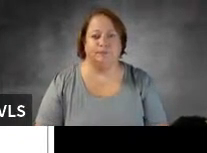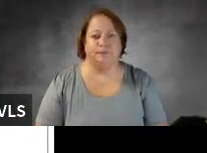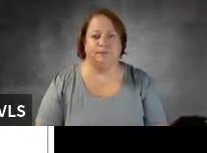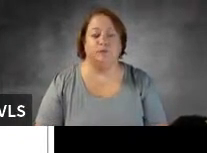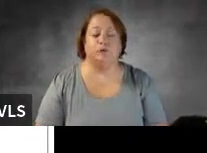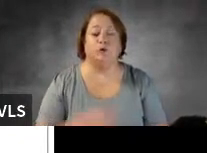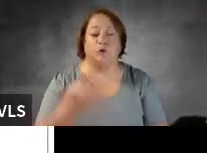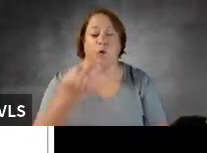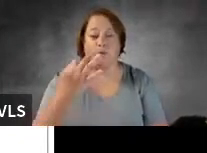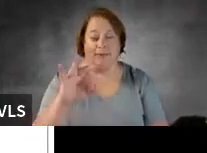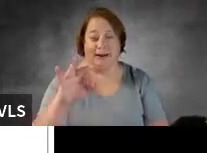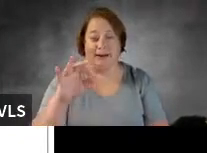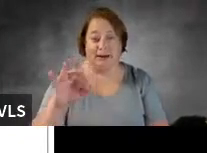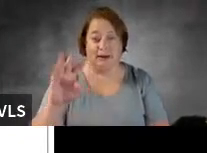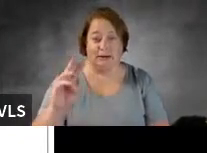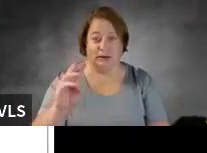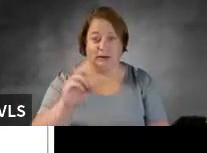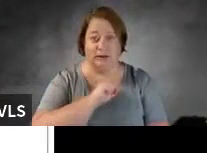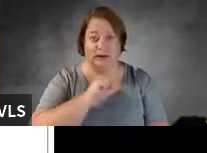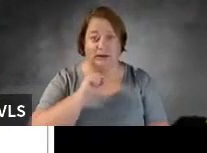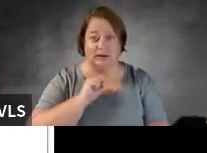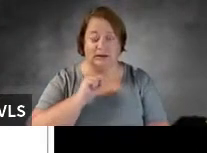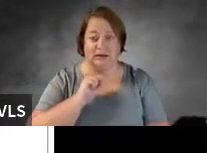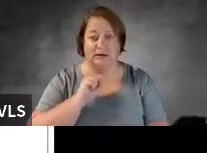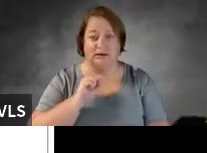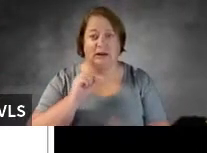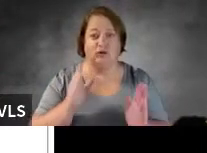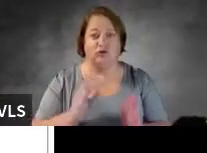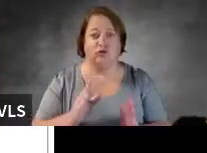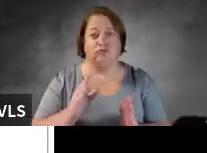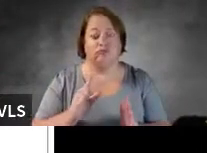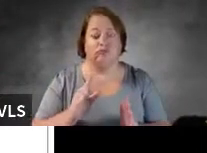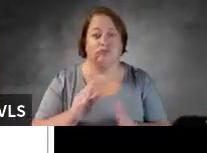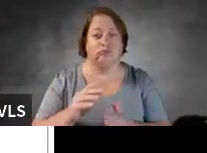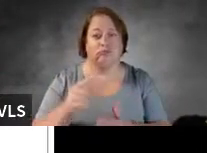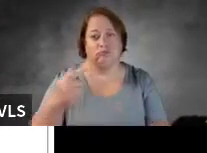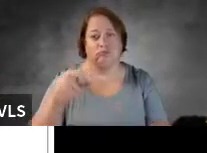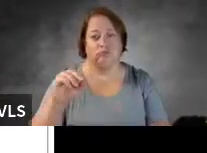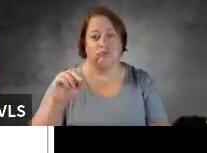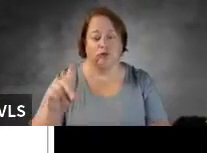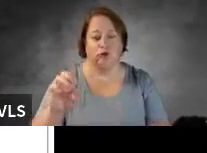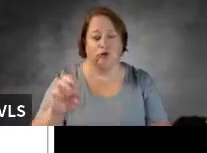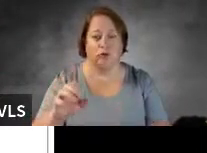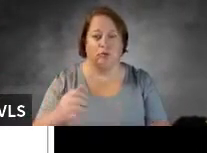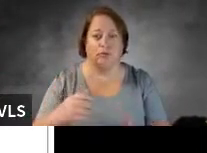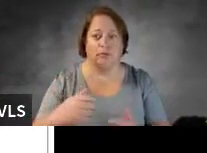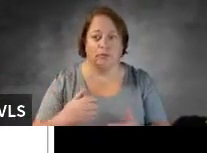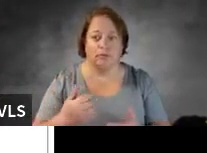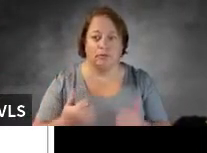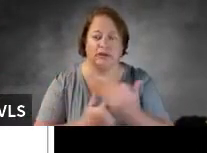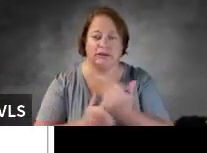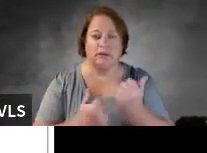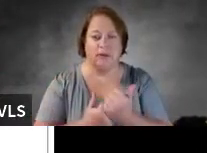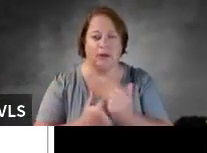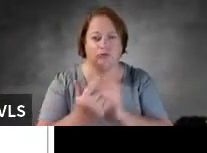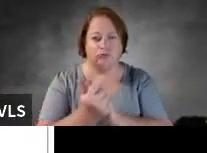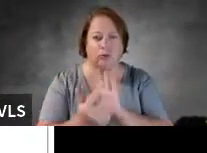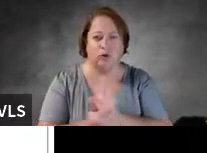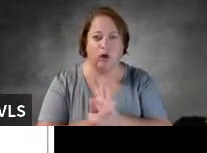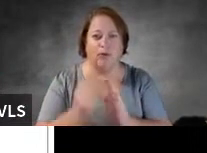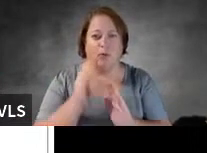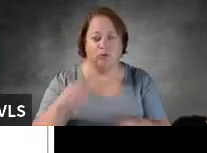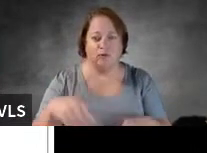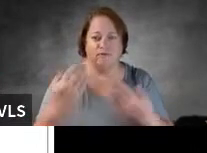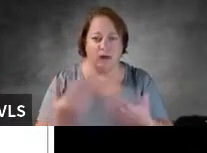So in 1996, Senator Good sponsored legislation that would create a governing council for special school district. And that